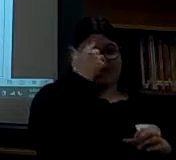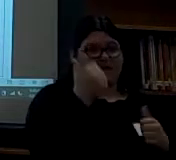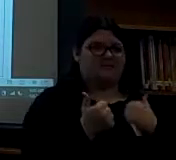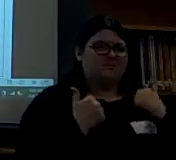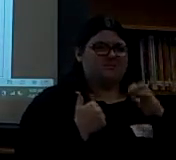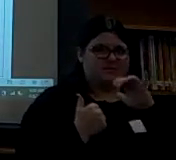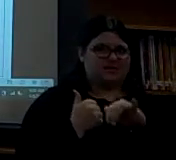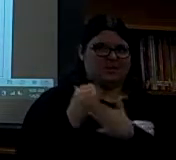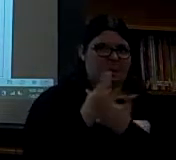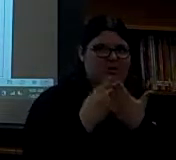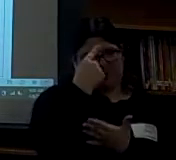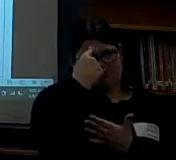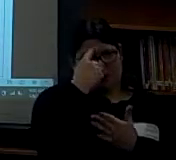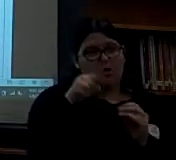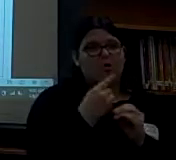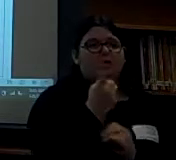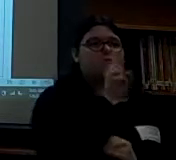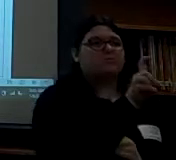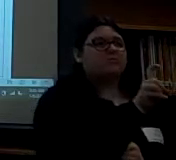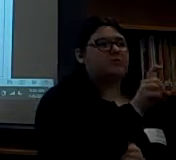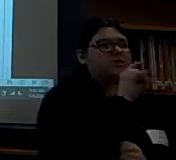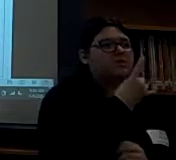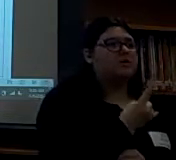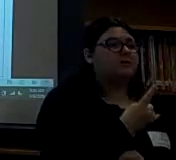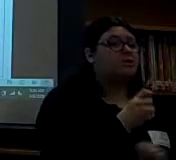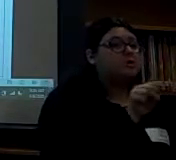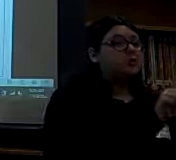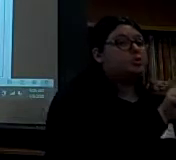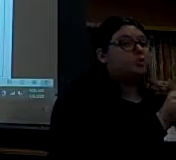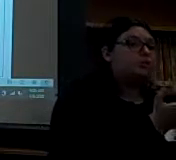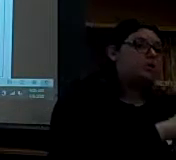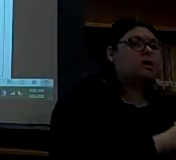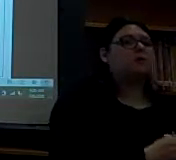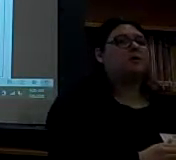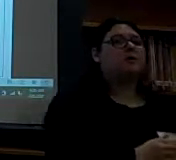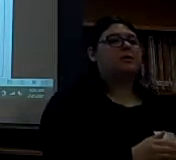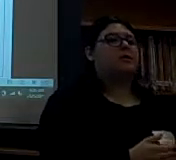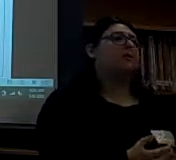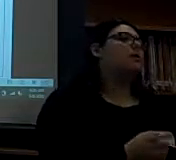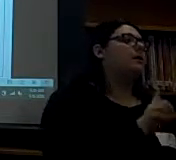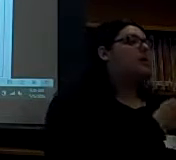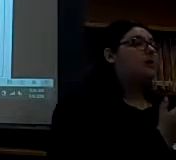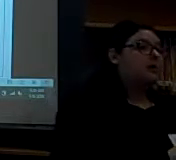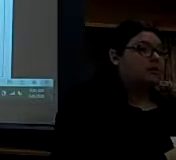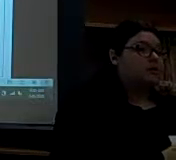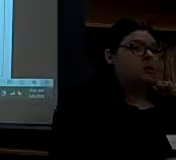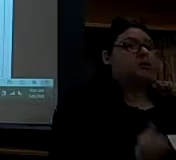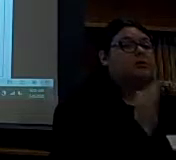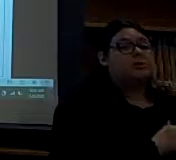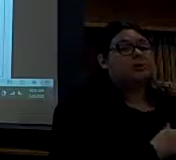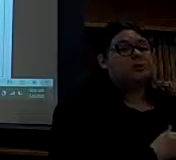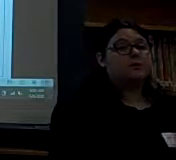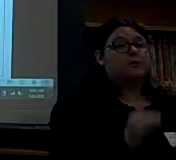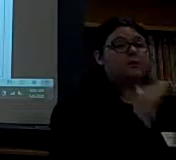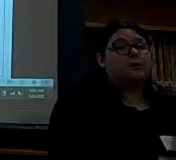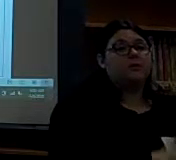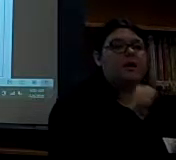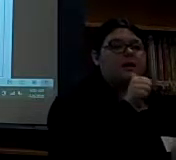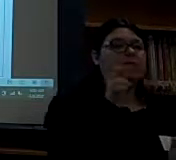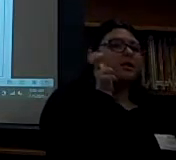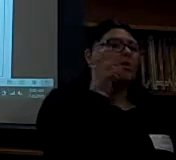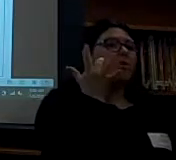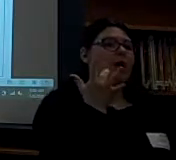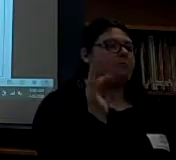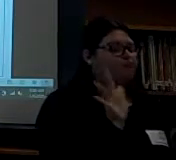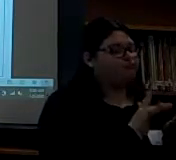brain. But when you've asked your child to get their shoes on, and then you ask them again, and then you ask them again, and they're still not listening to you because they're on